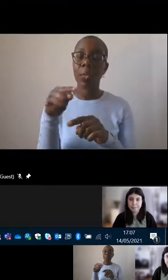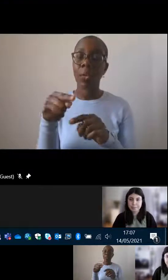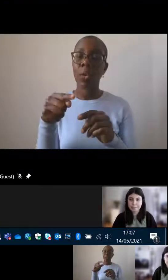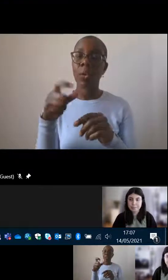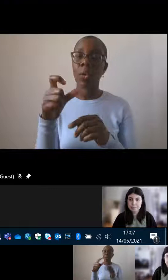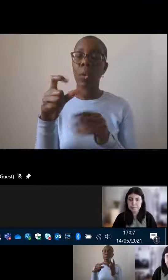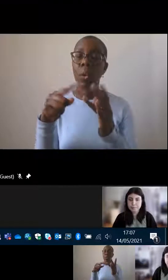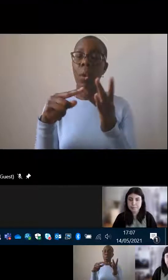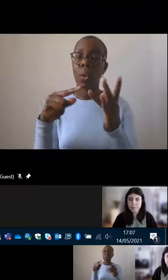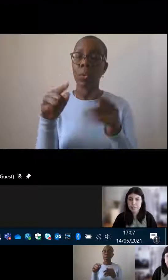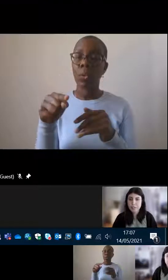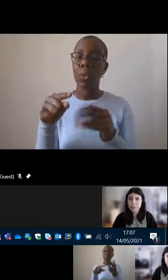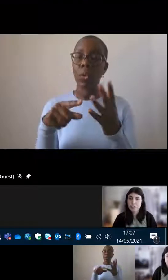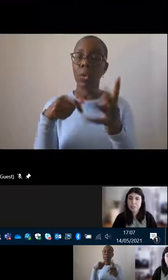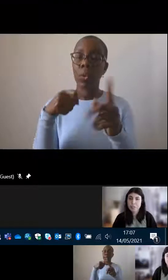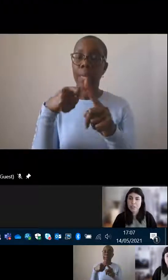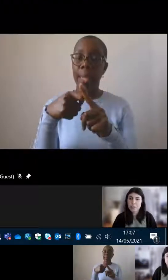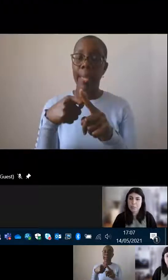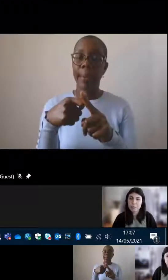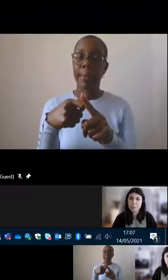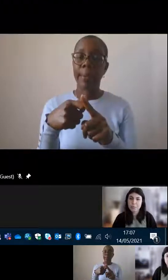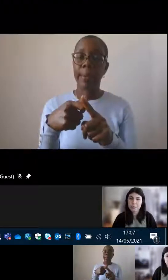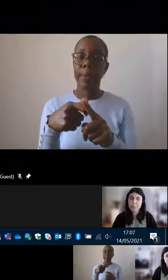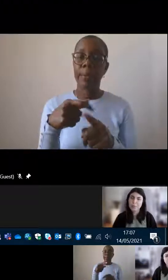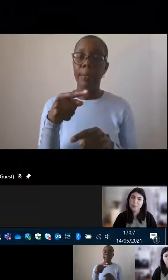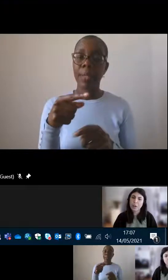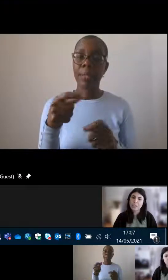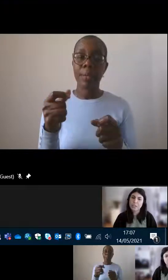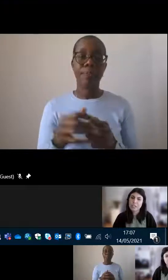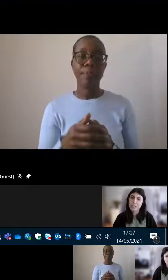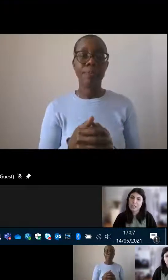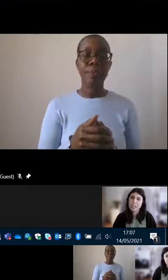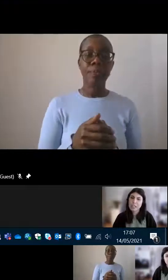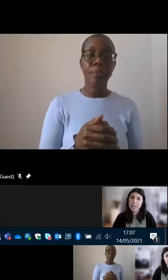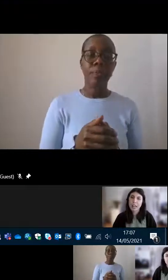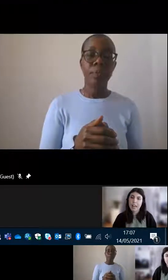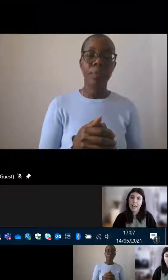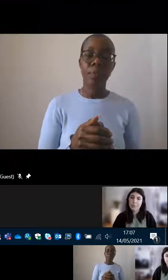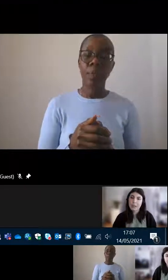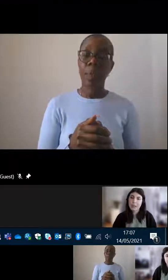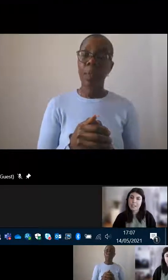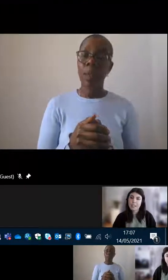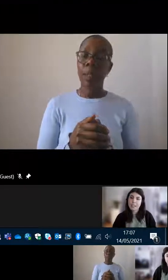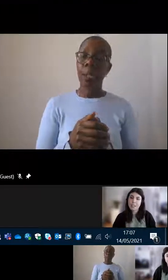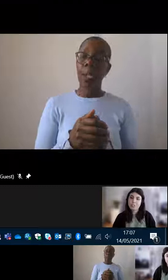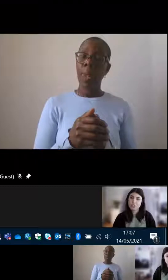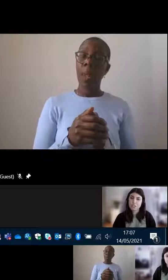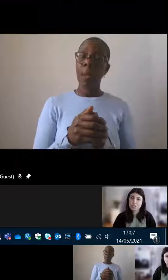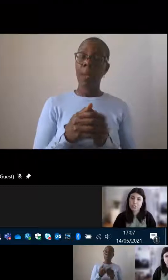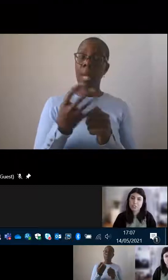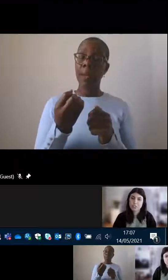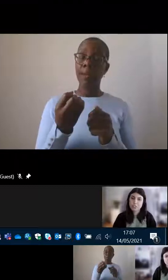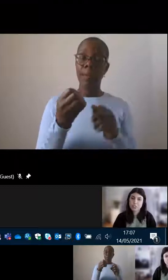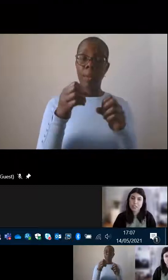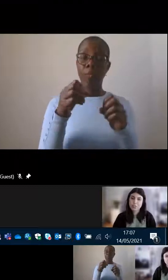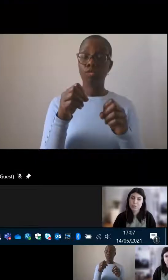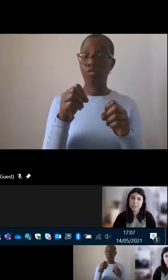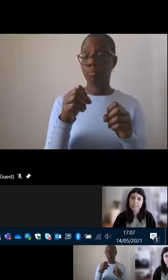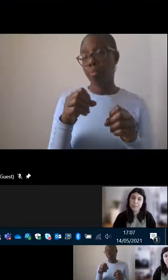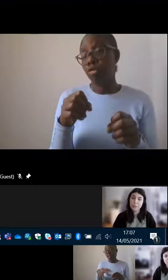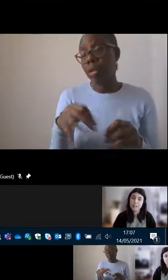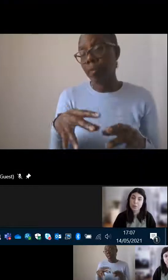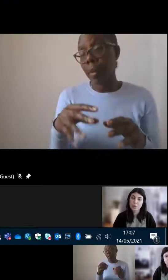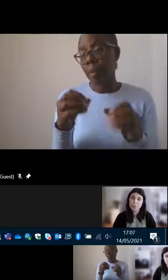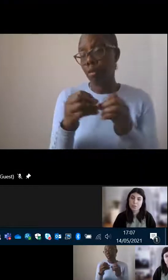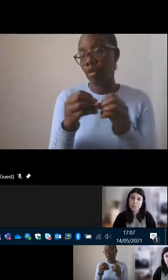Centre.btck.co.uk. There's also bereavement support offered at the Highway Vineyard Church, which they run